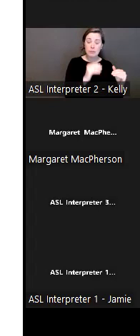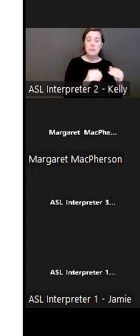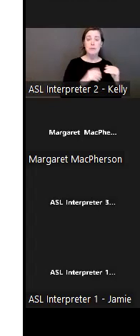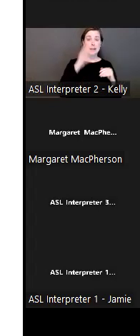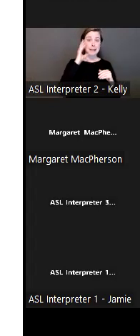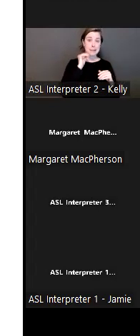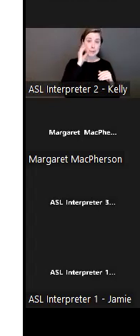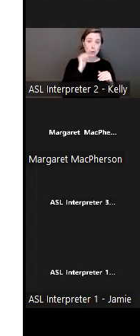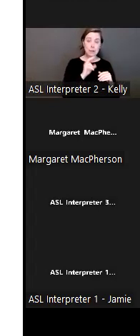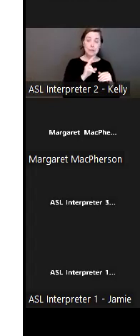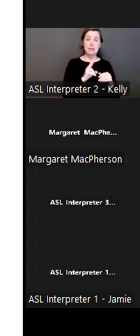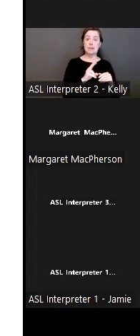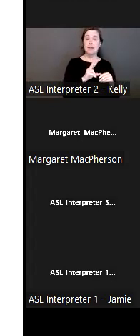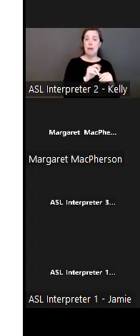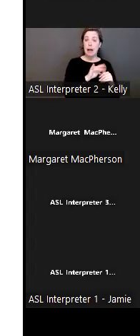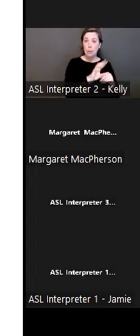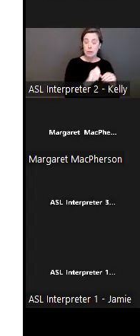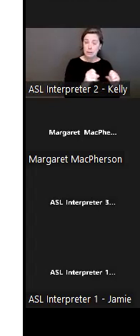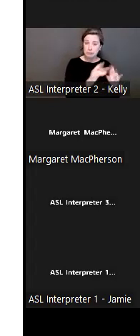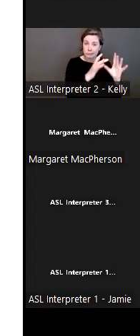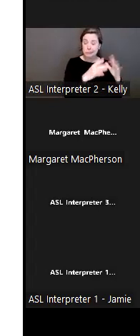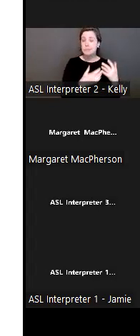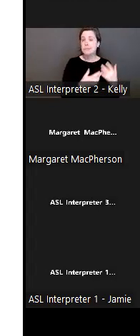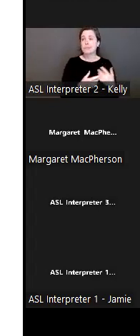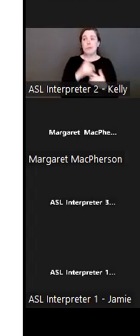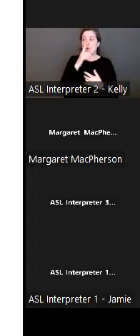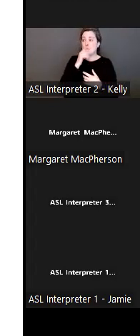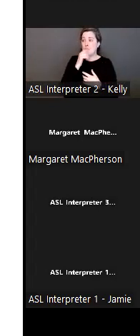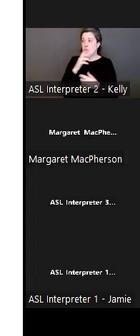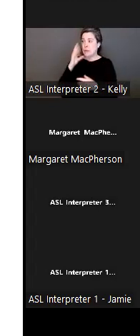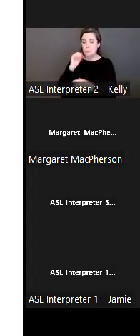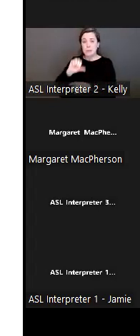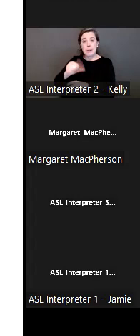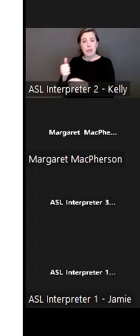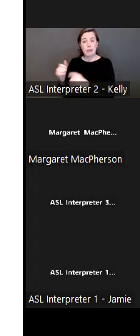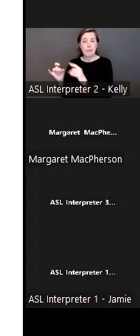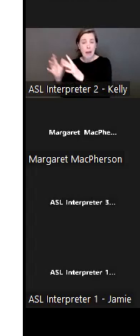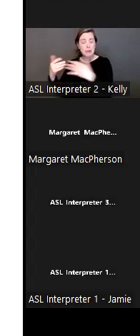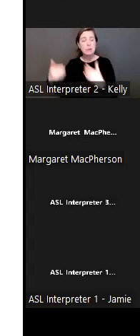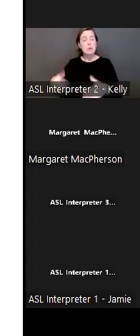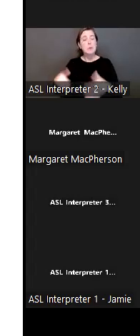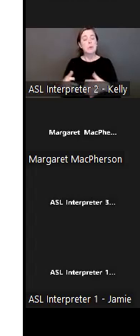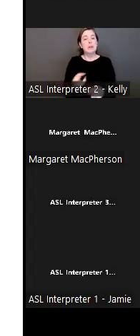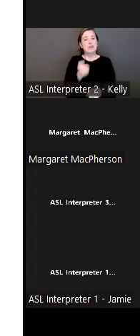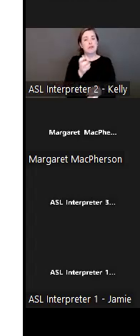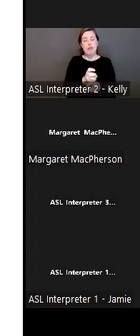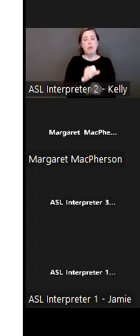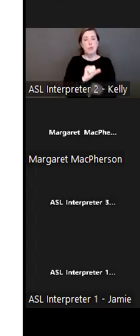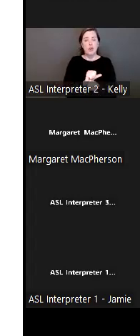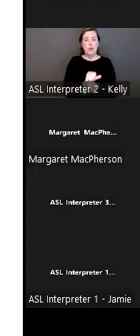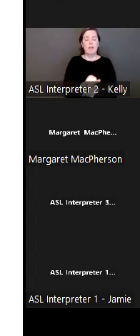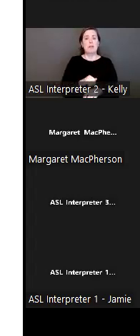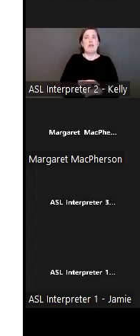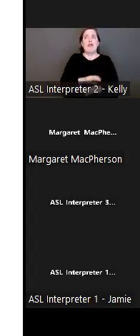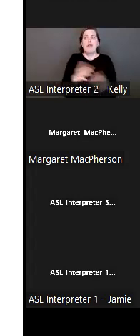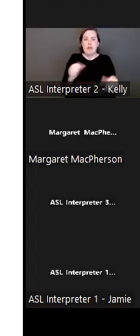or others who are experiencing structural interpersonal violence, is hard work. It takes emotional labor. And when we can't do the work in